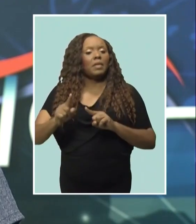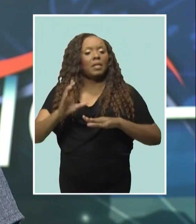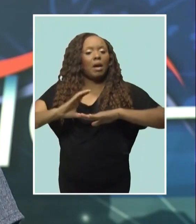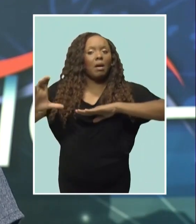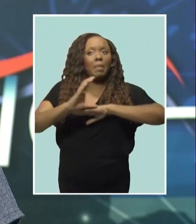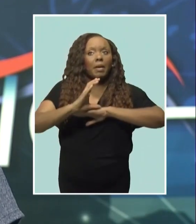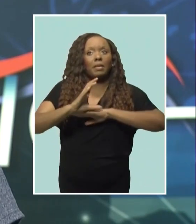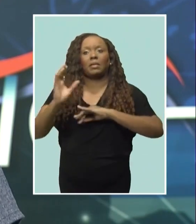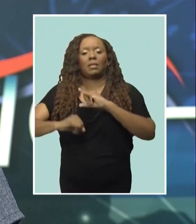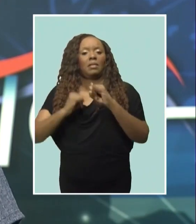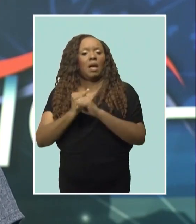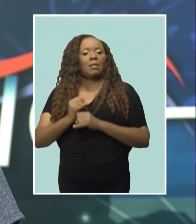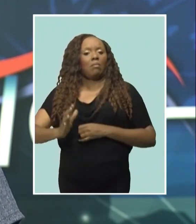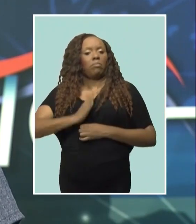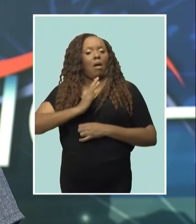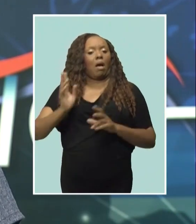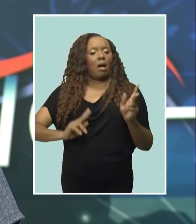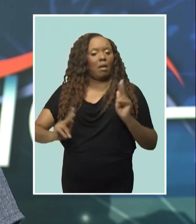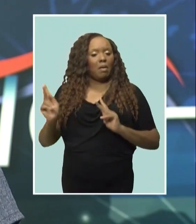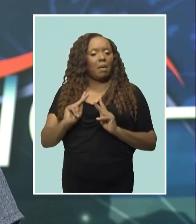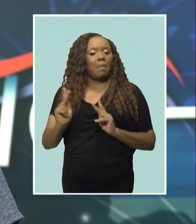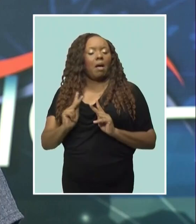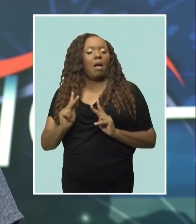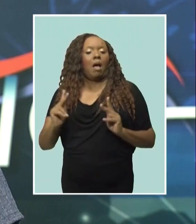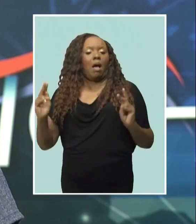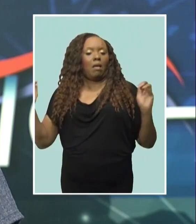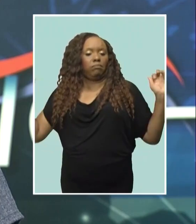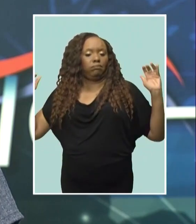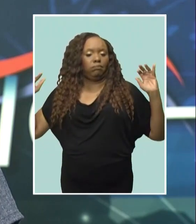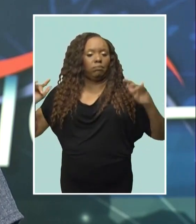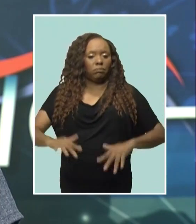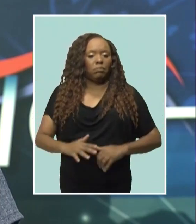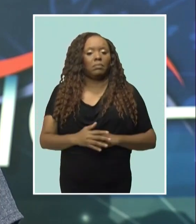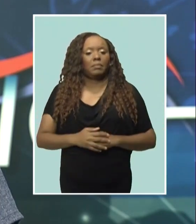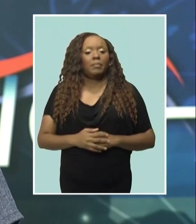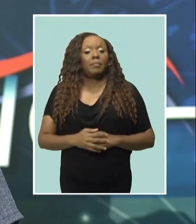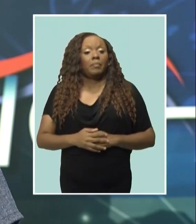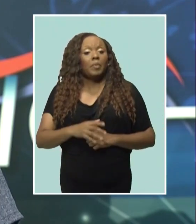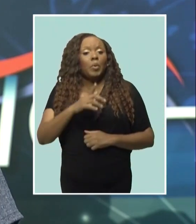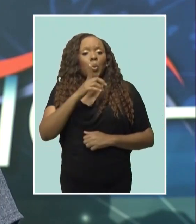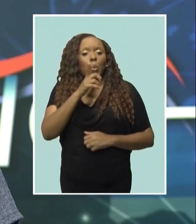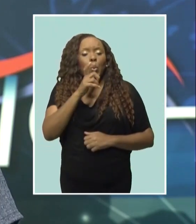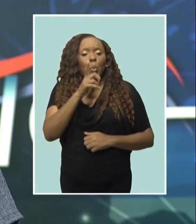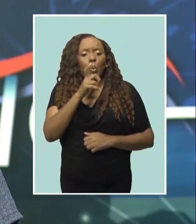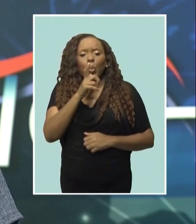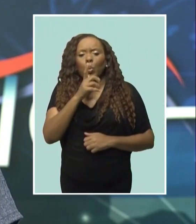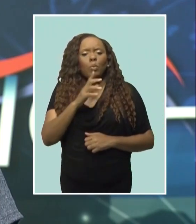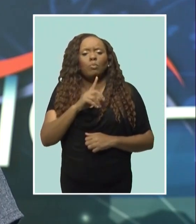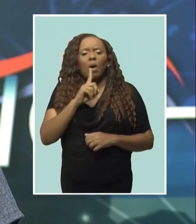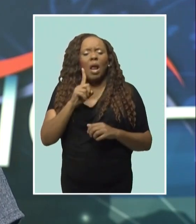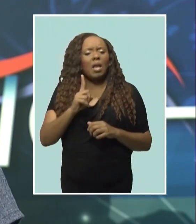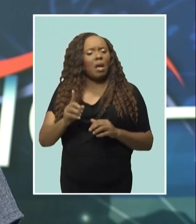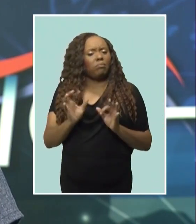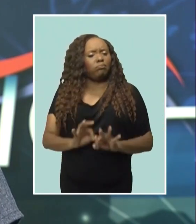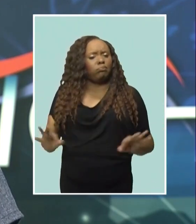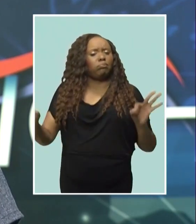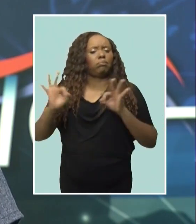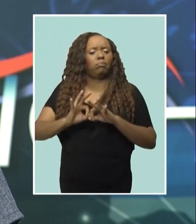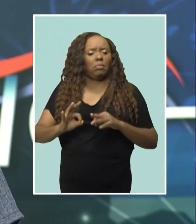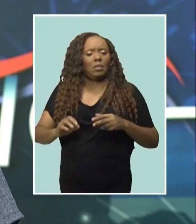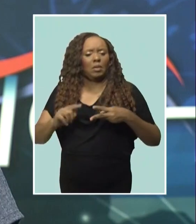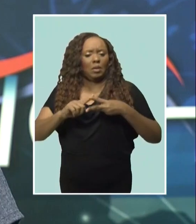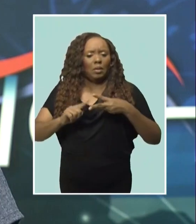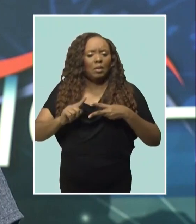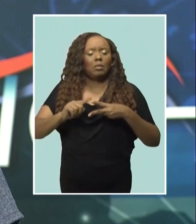are attending, including Rebecca Greenspan, Secretary General of the United Nations Conference on Trade and Development, and Deputy